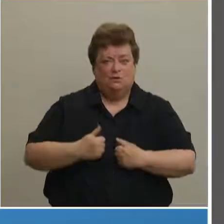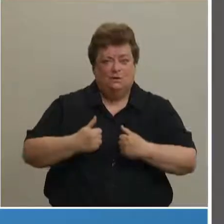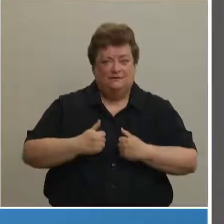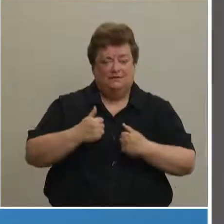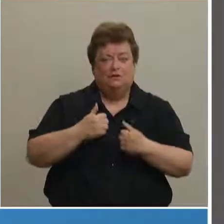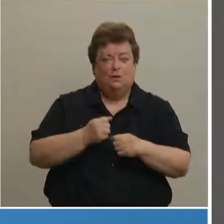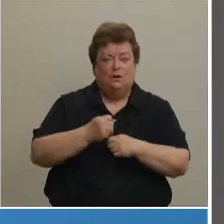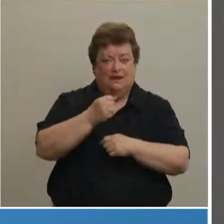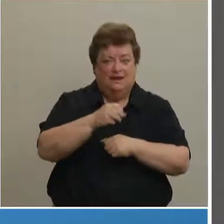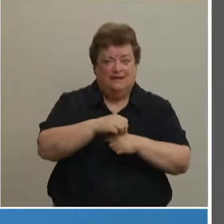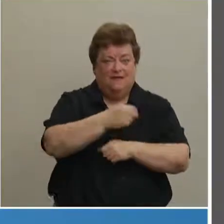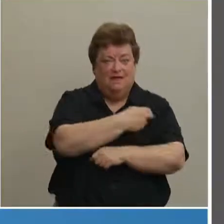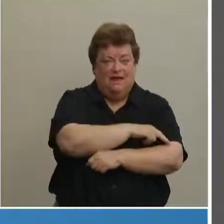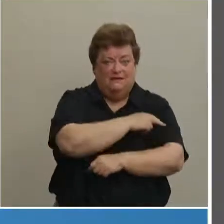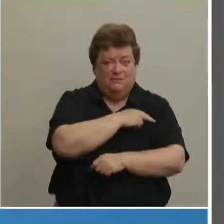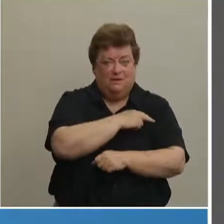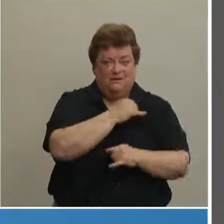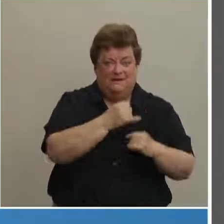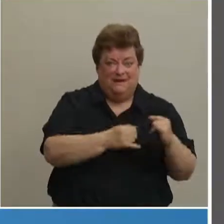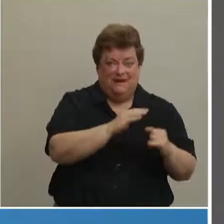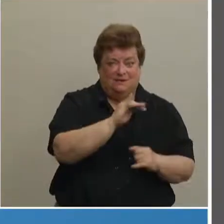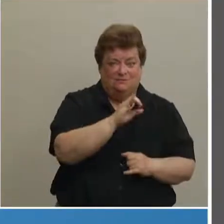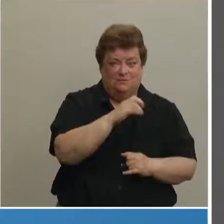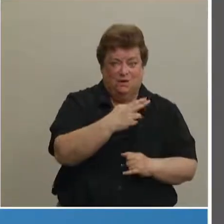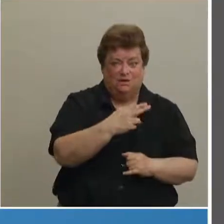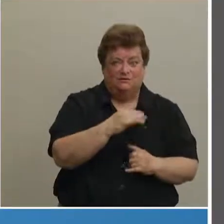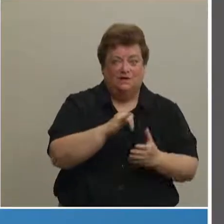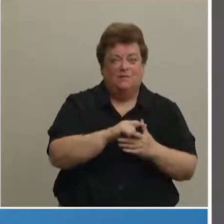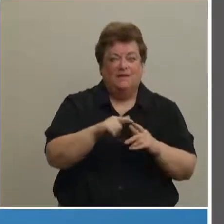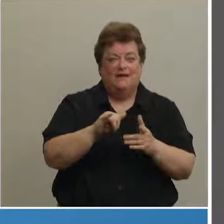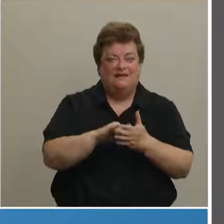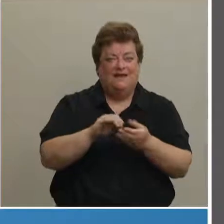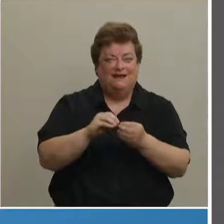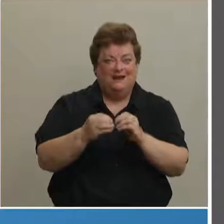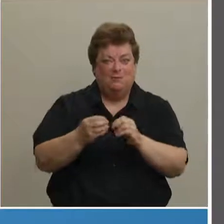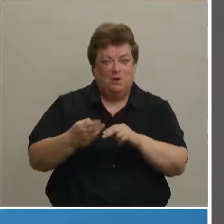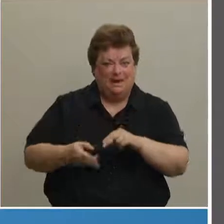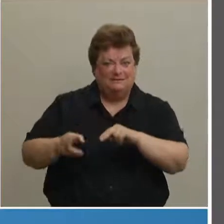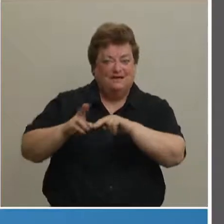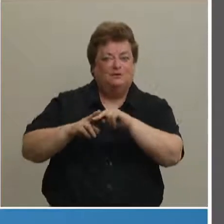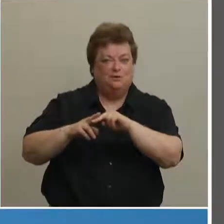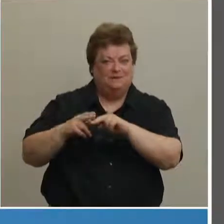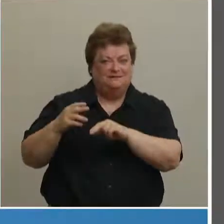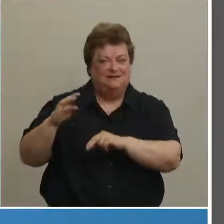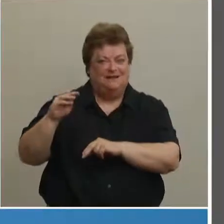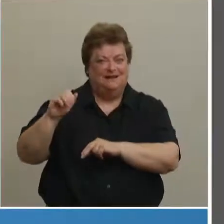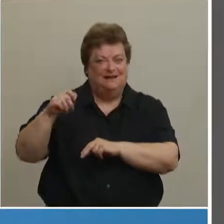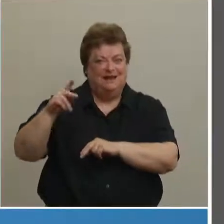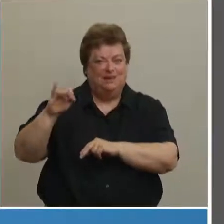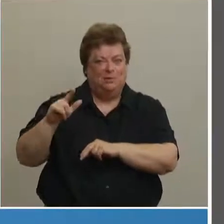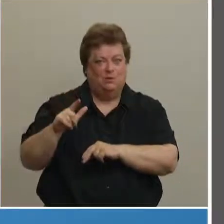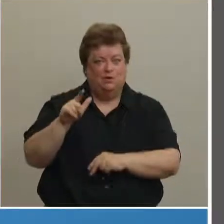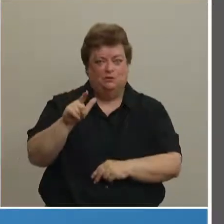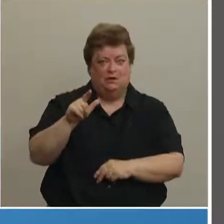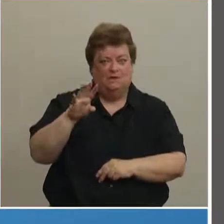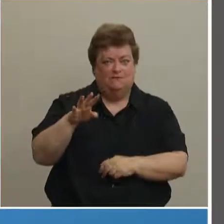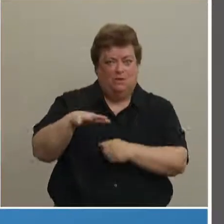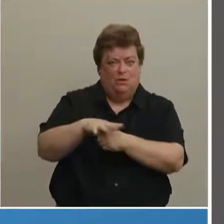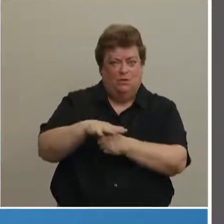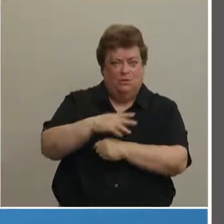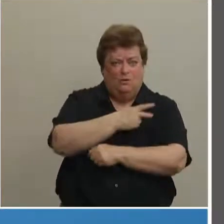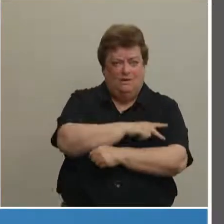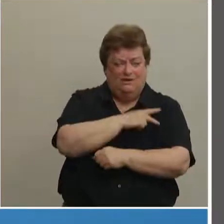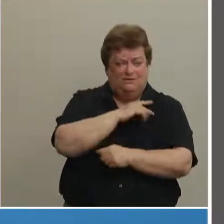hospitalized at the end of March, but the number has increased in April. The 24 local patients